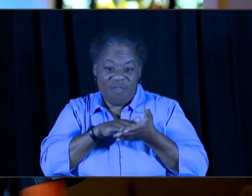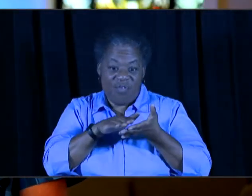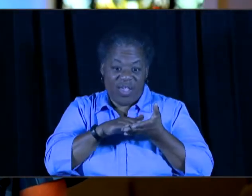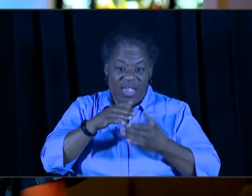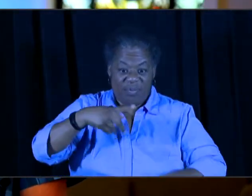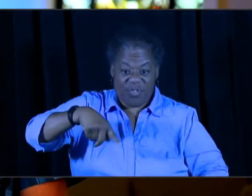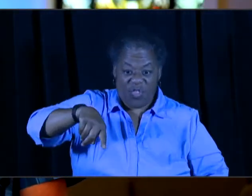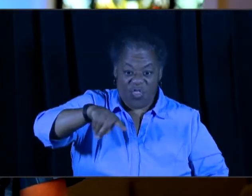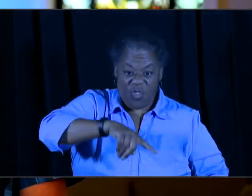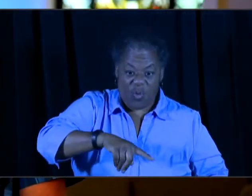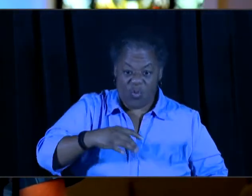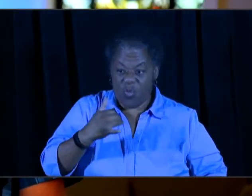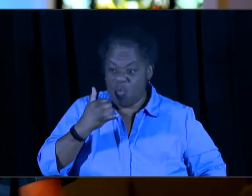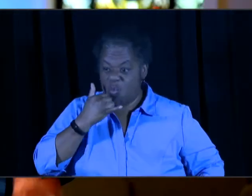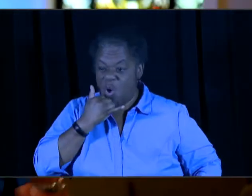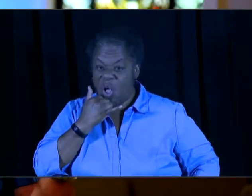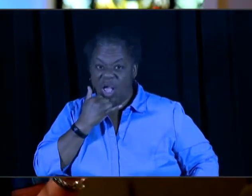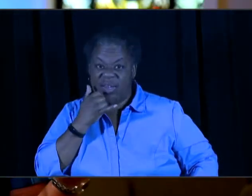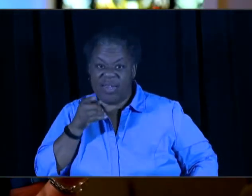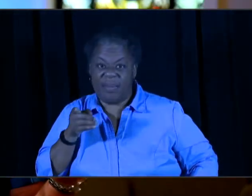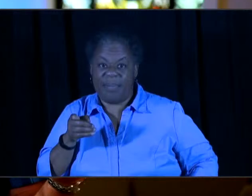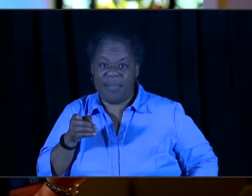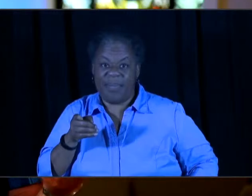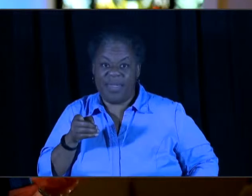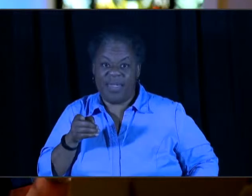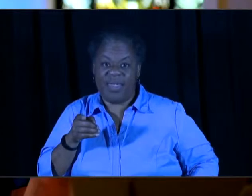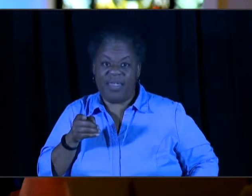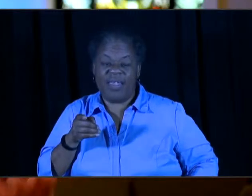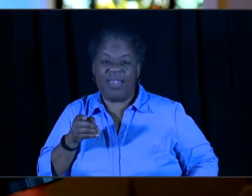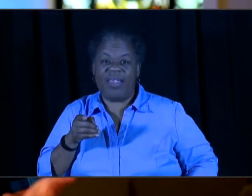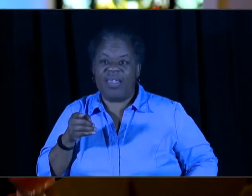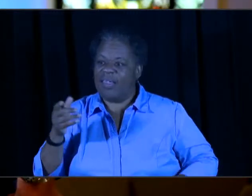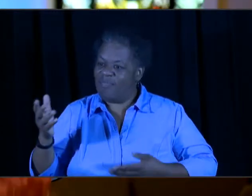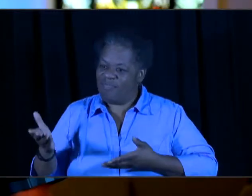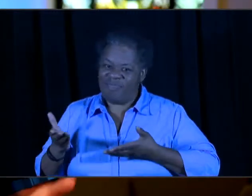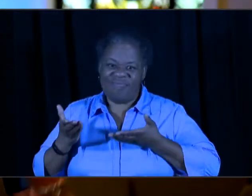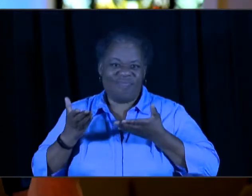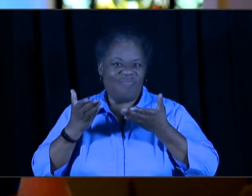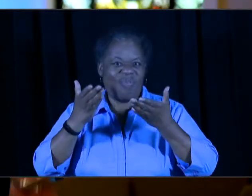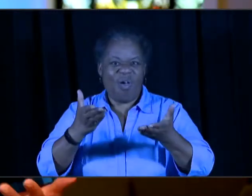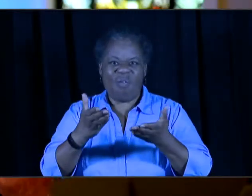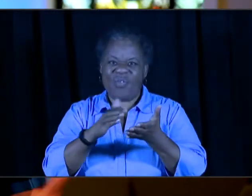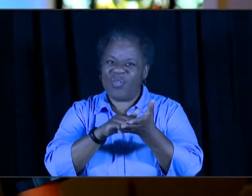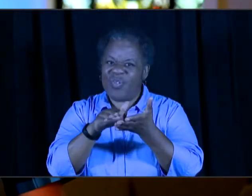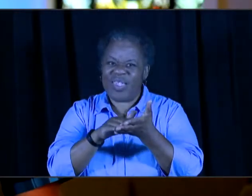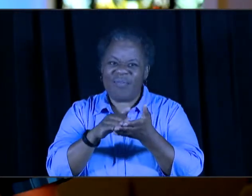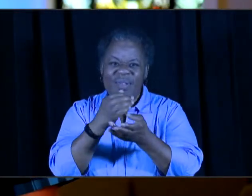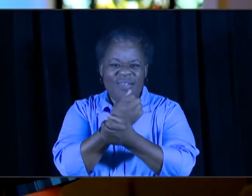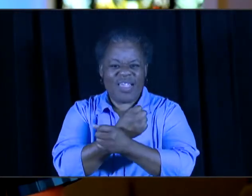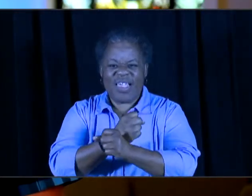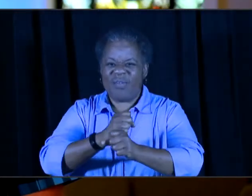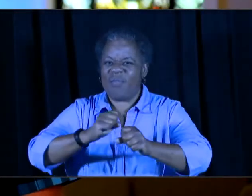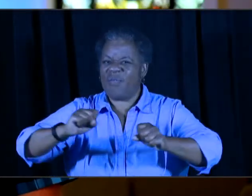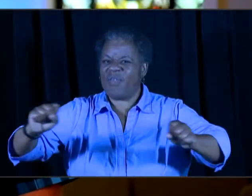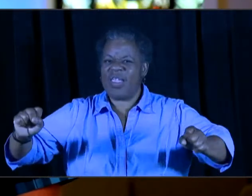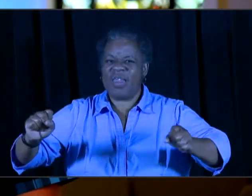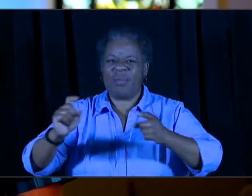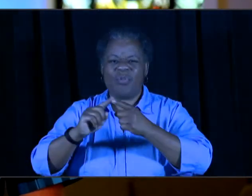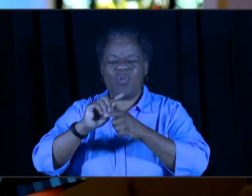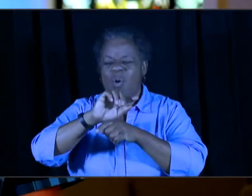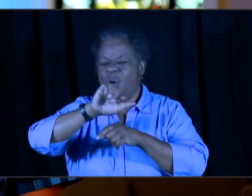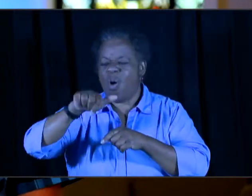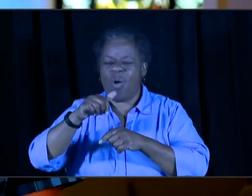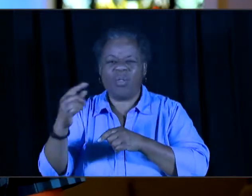who have wronged him and rises to offer forgiveness and freedom to everyone who will come to